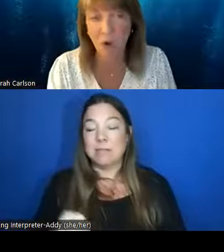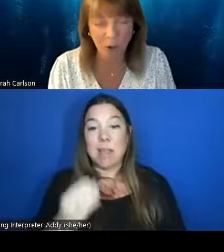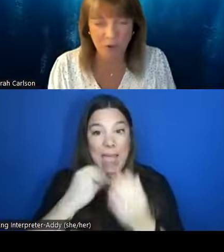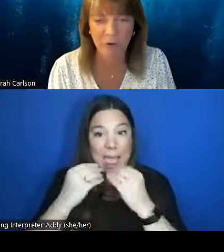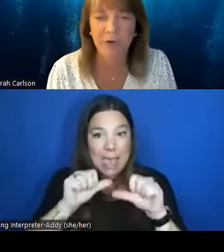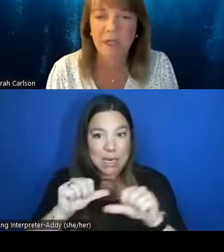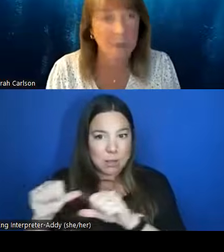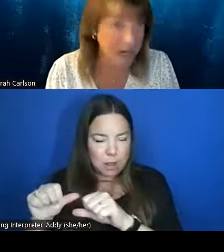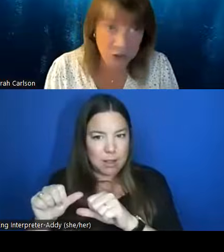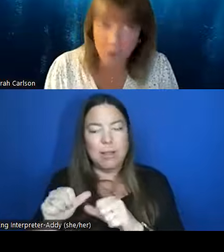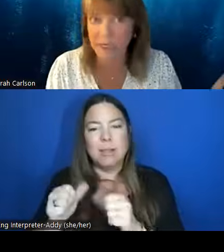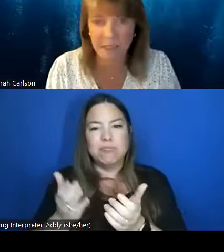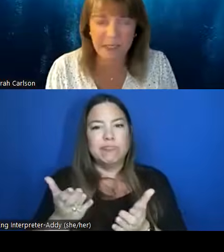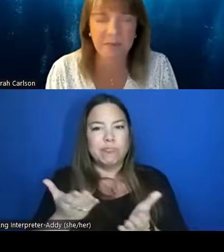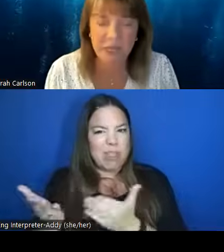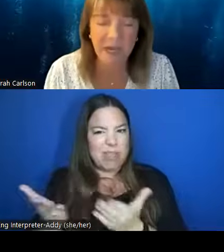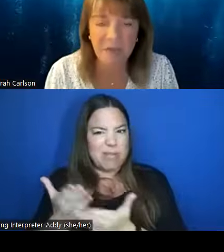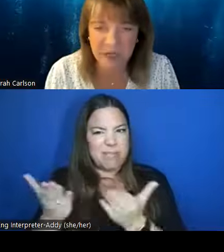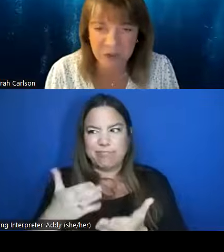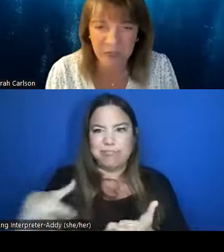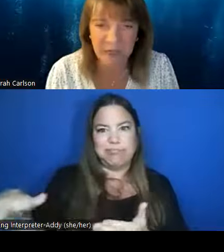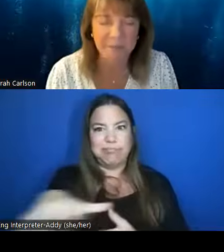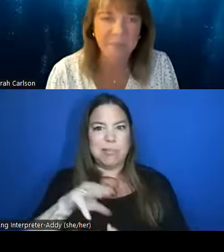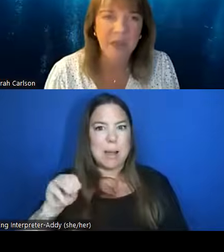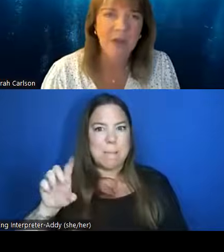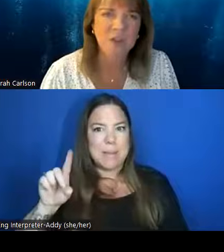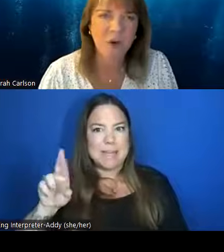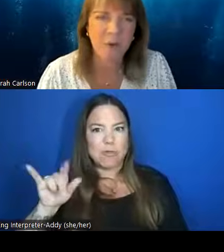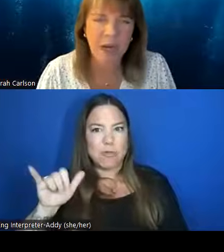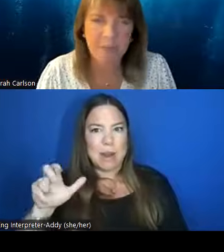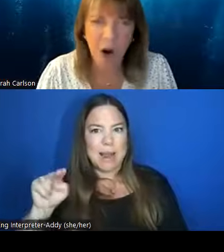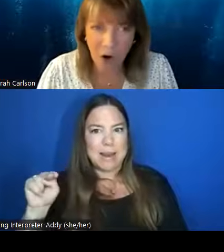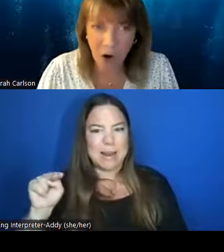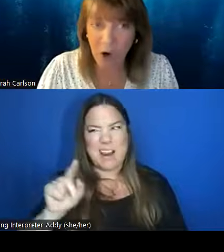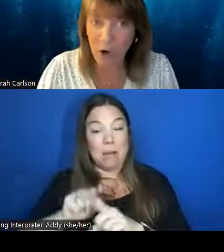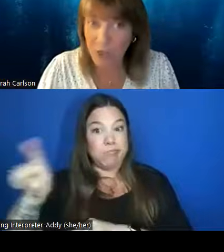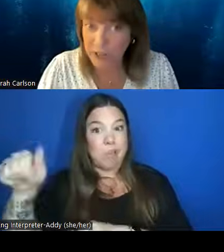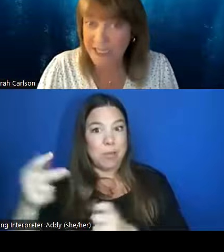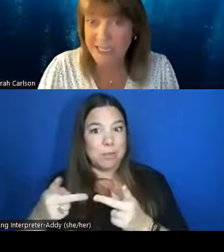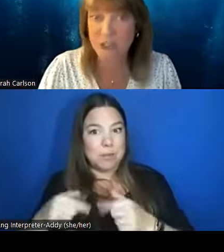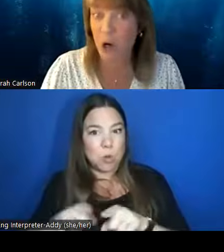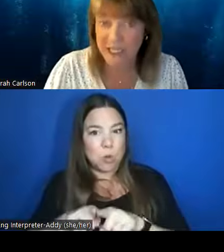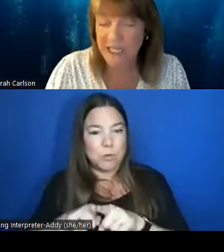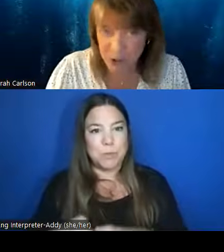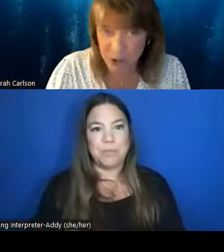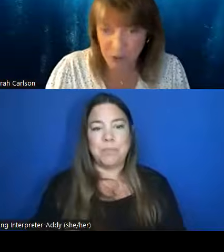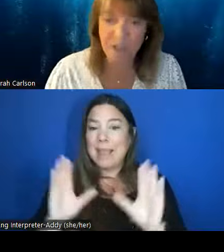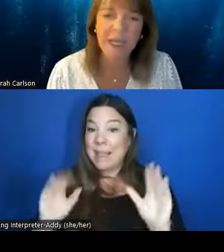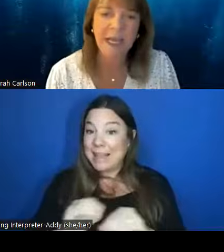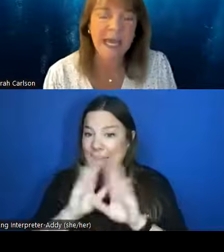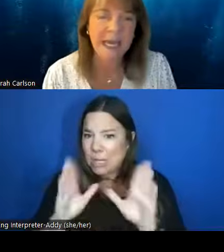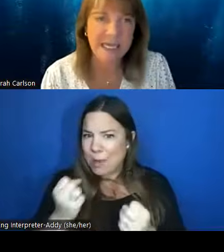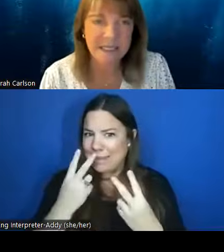commodities, all over the Mediterranean and even beyond the Mediterranean. So our cargo clearly is